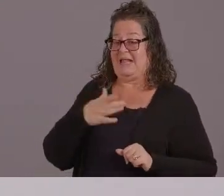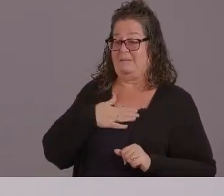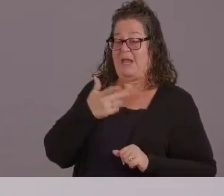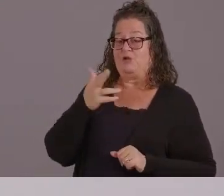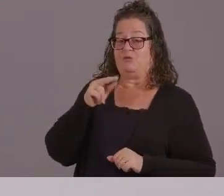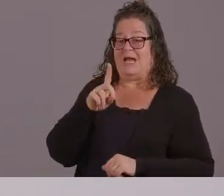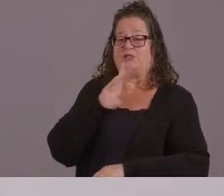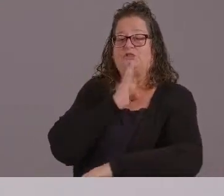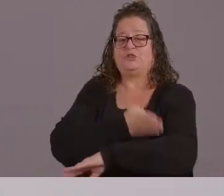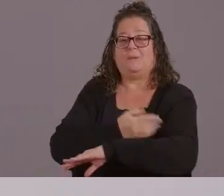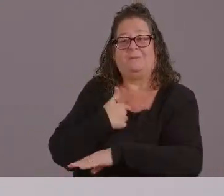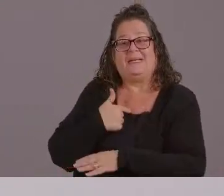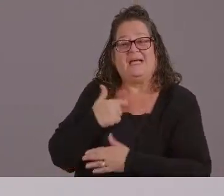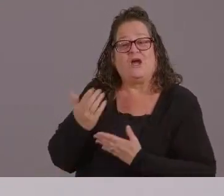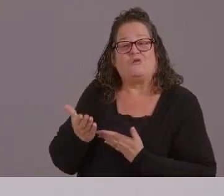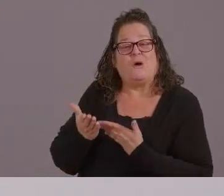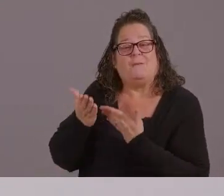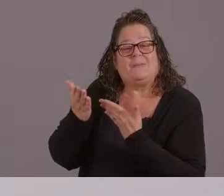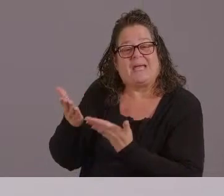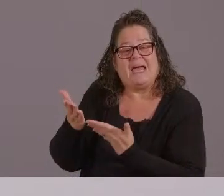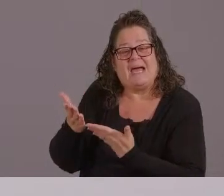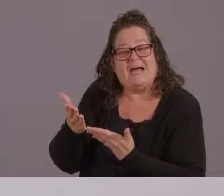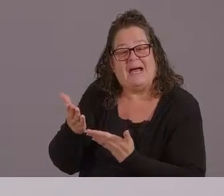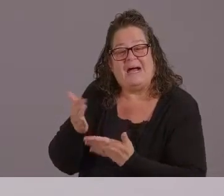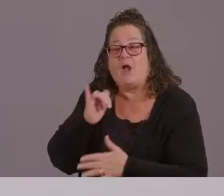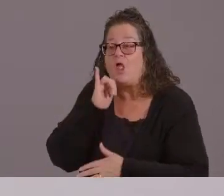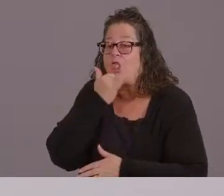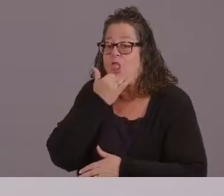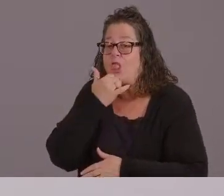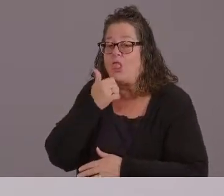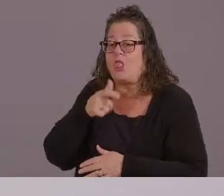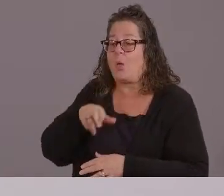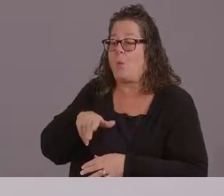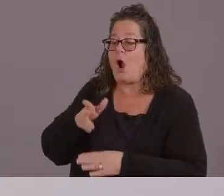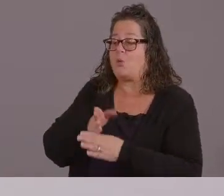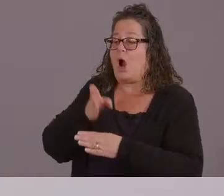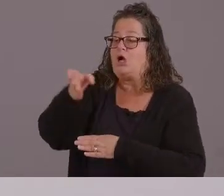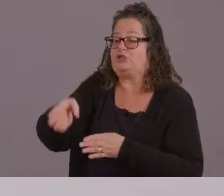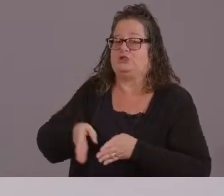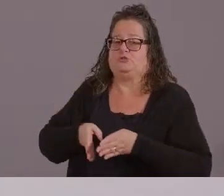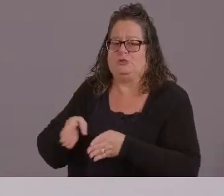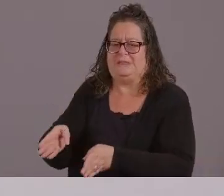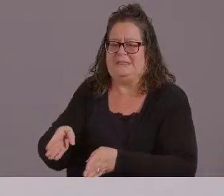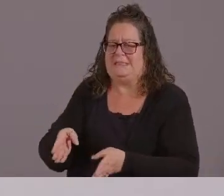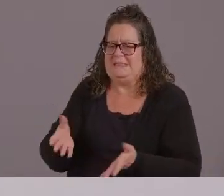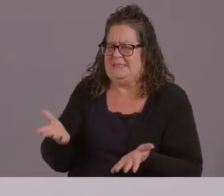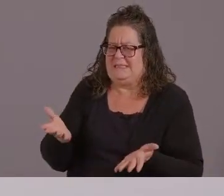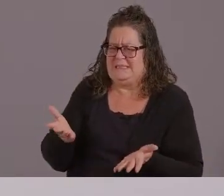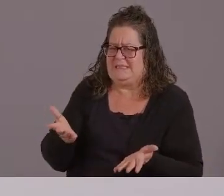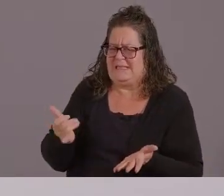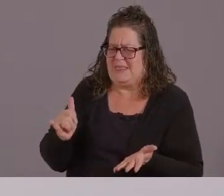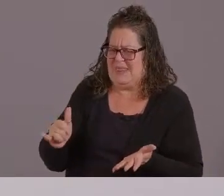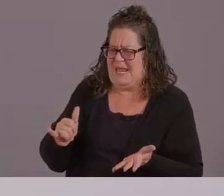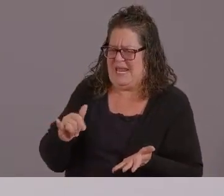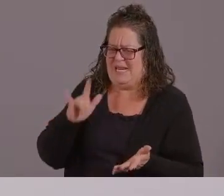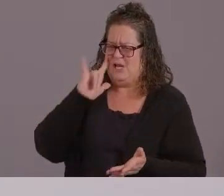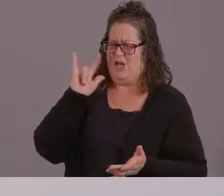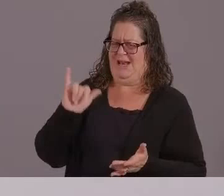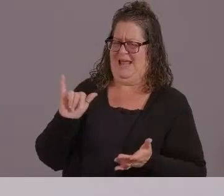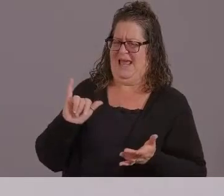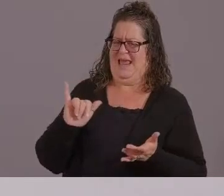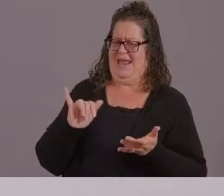It seems like you've taken all the teeth out of it. You heard the testimony earlier, the comments earlier about the bars in Tempe. I mean,